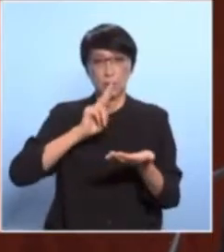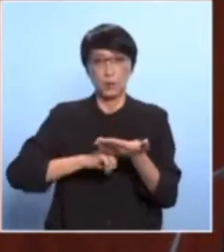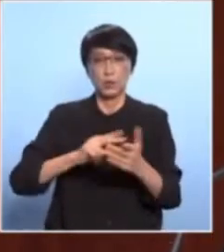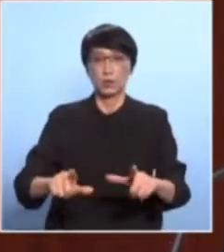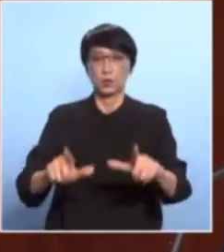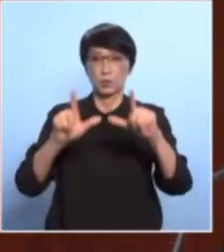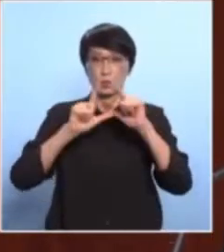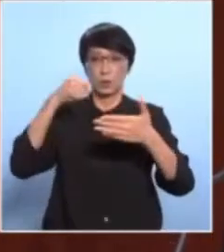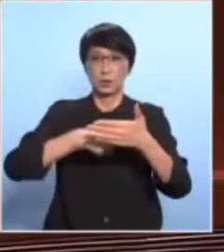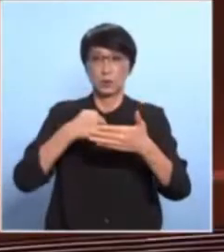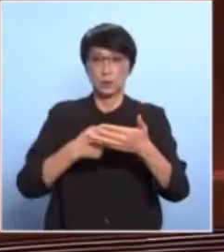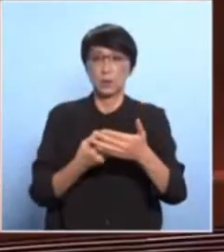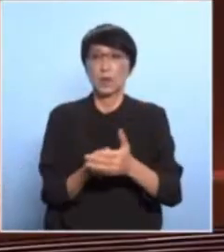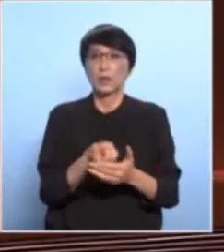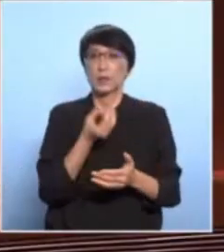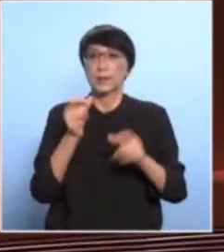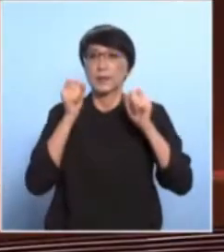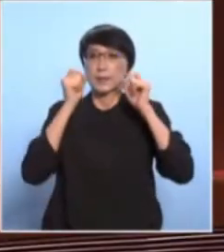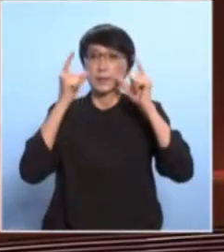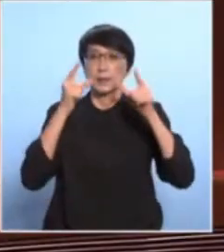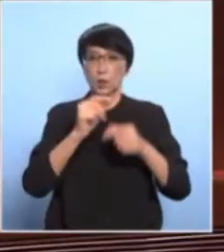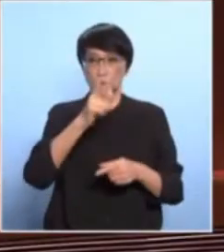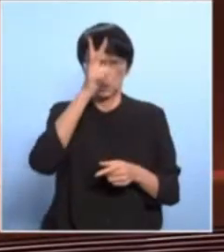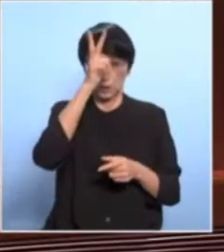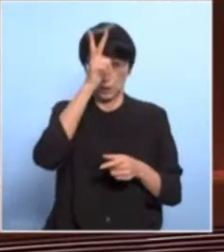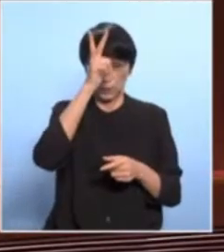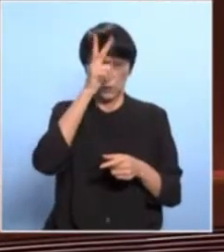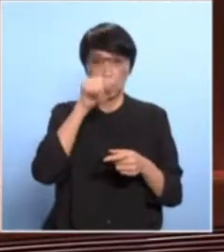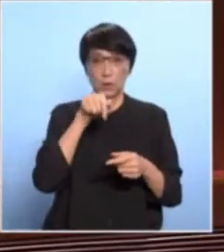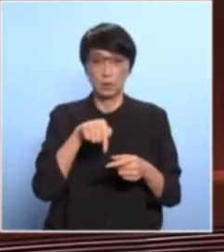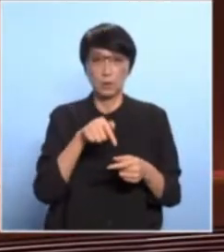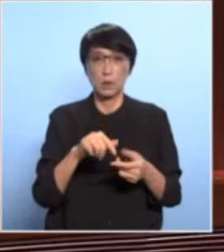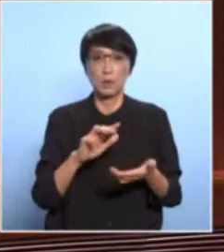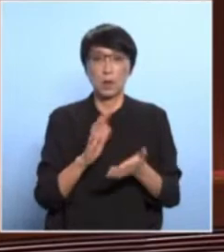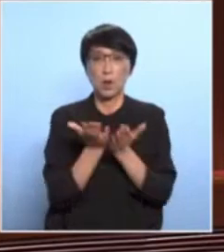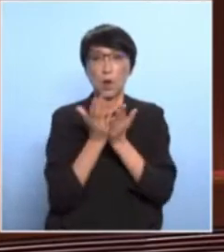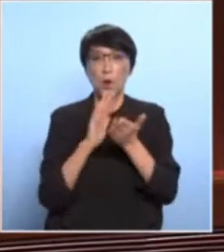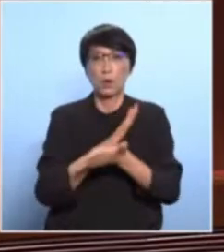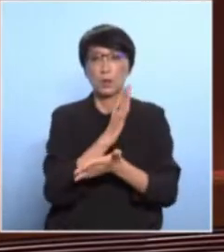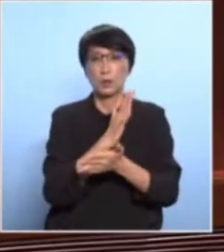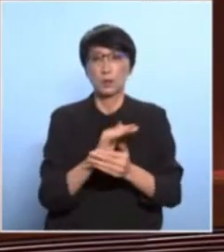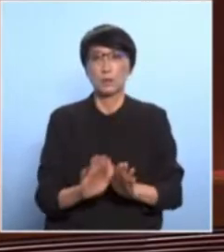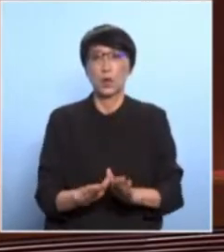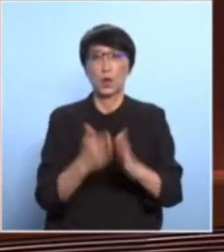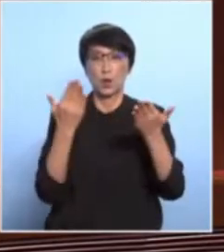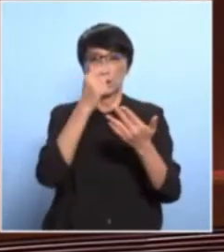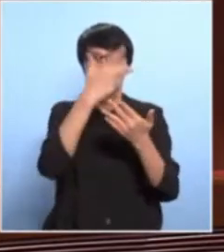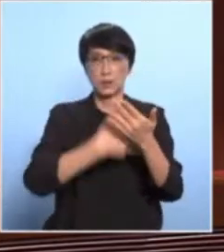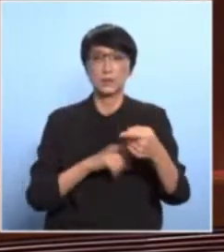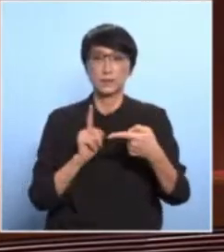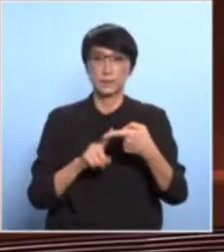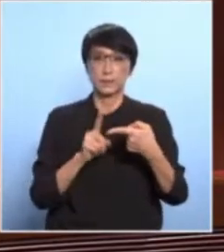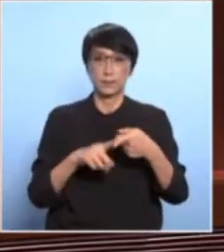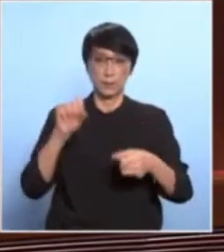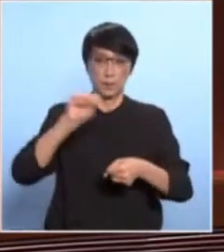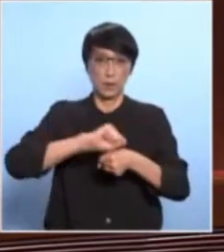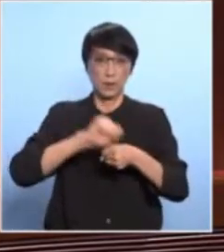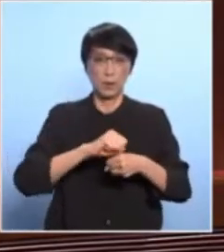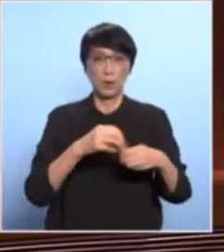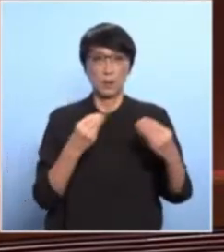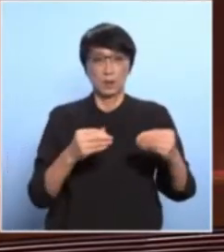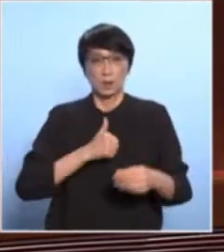in President Xi's message, the government will take forward the following measures starting from this school year.